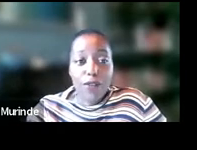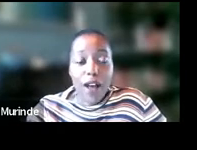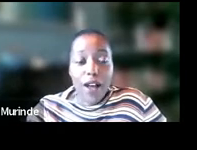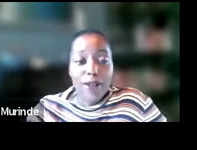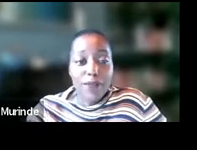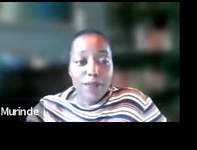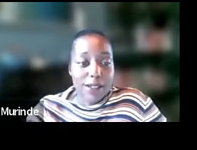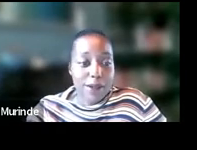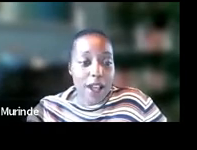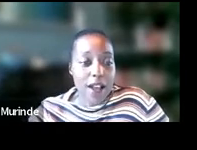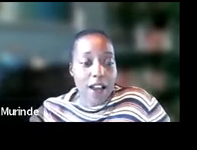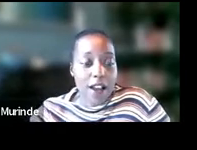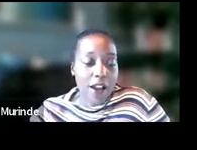off